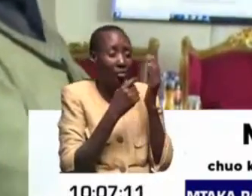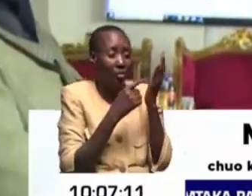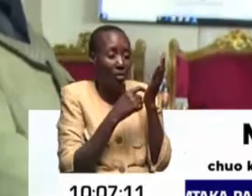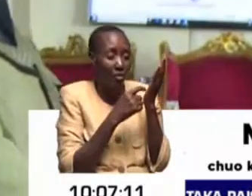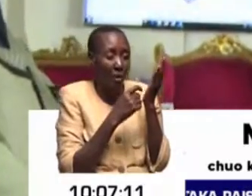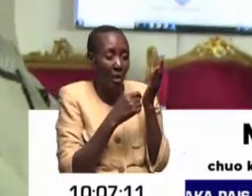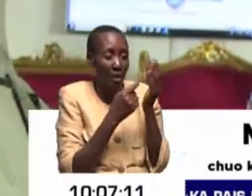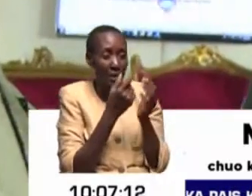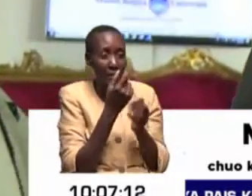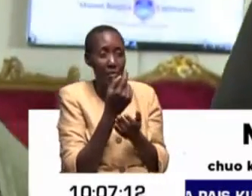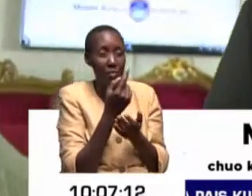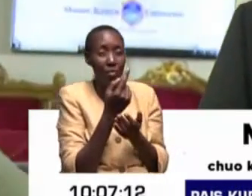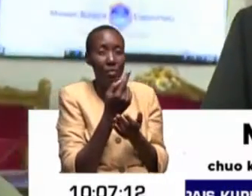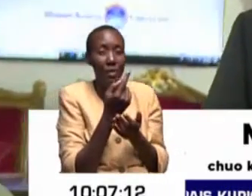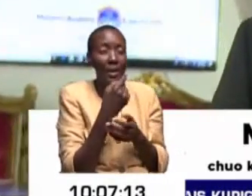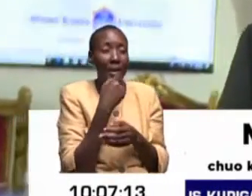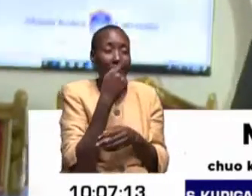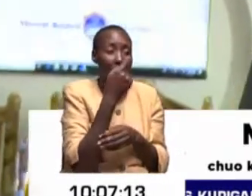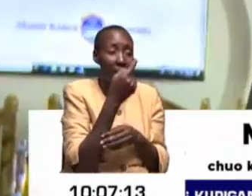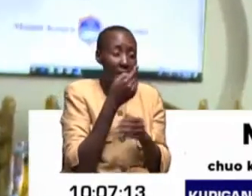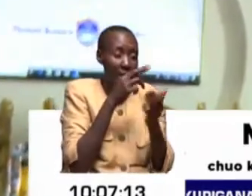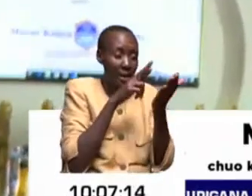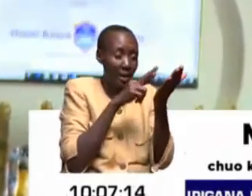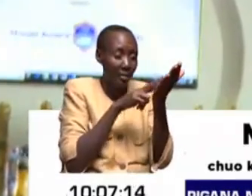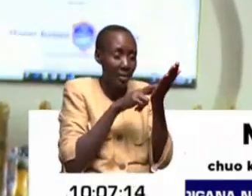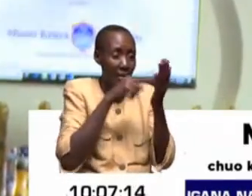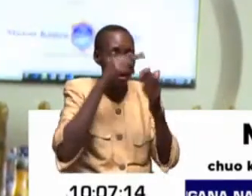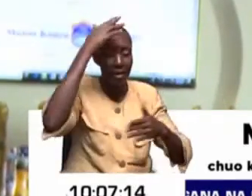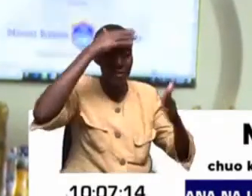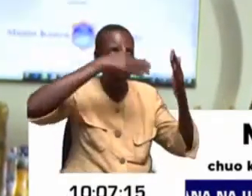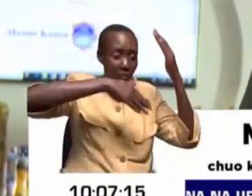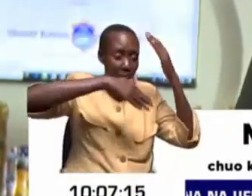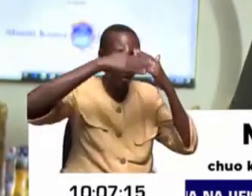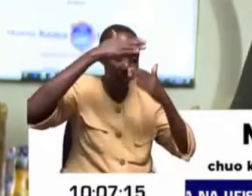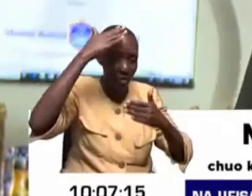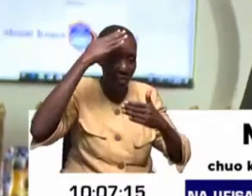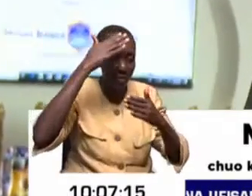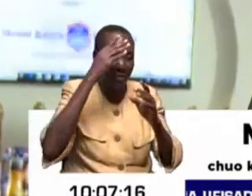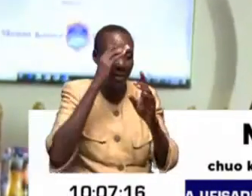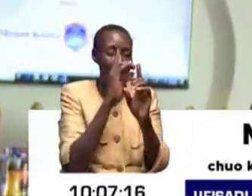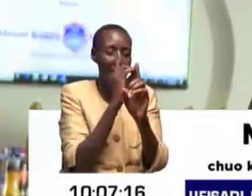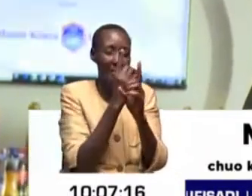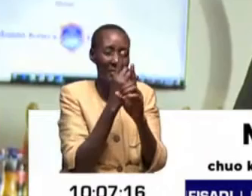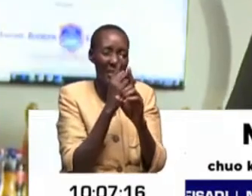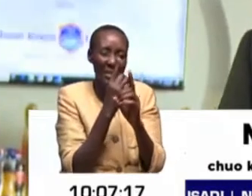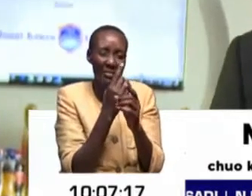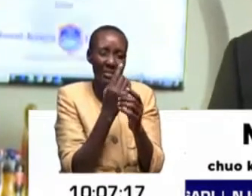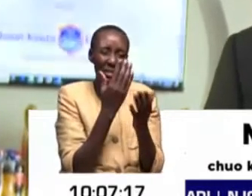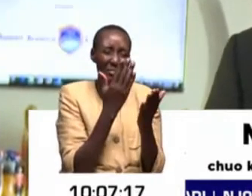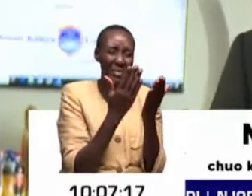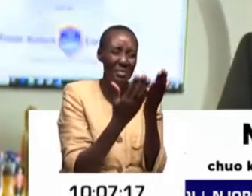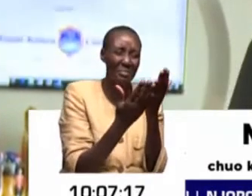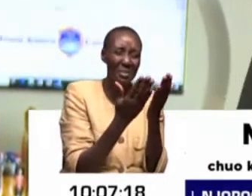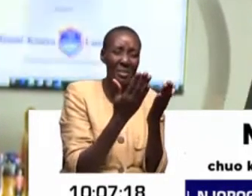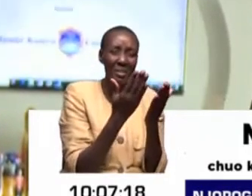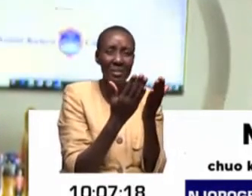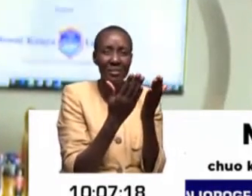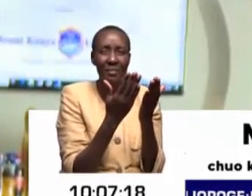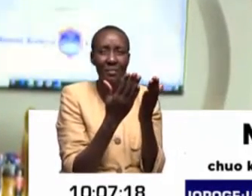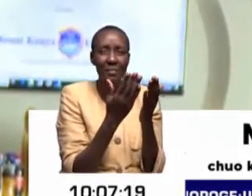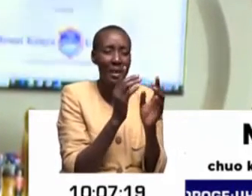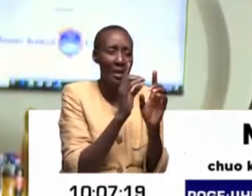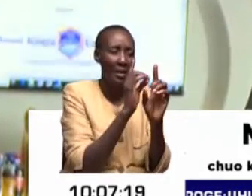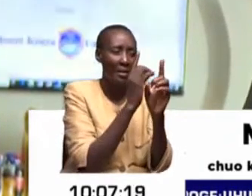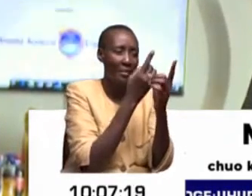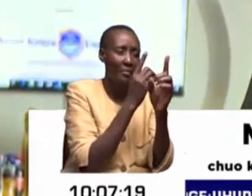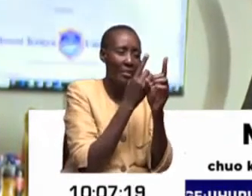niseme. So now, representatives of a university, various, tuseme, at various